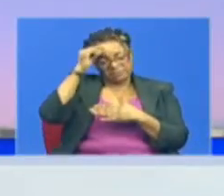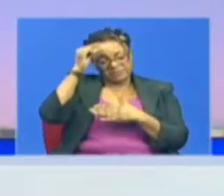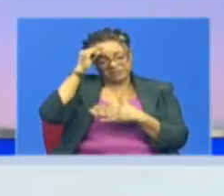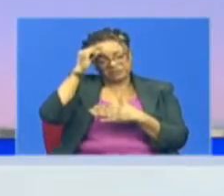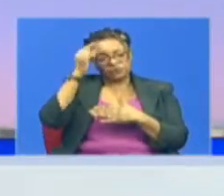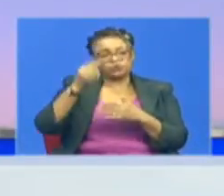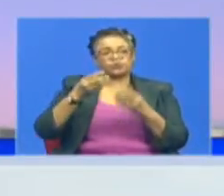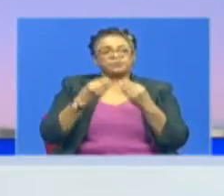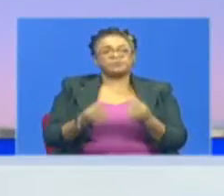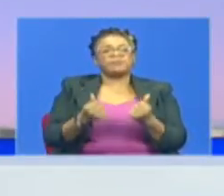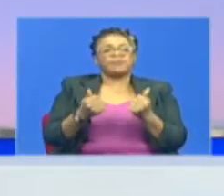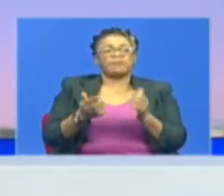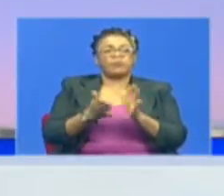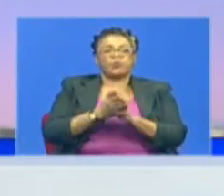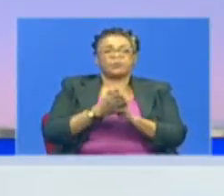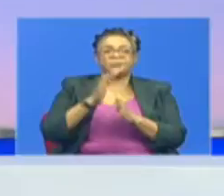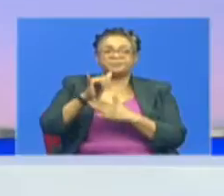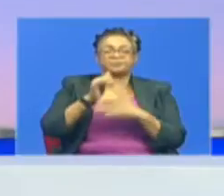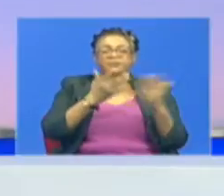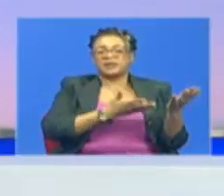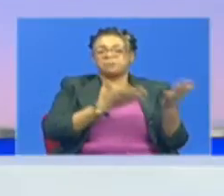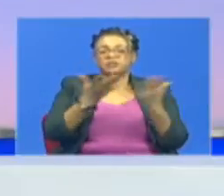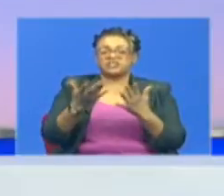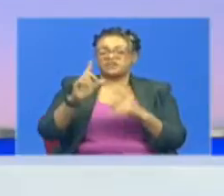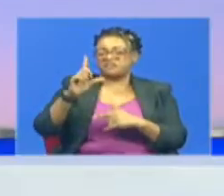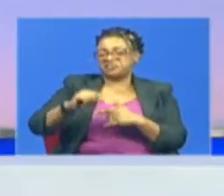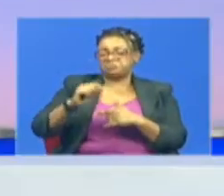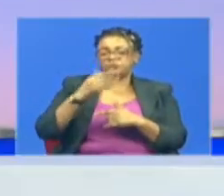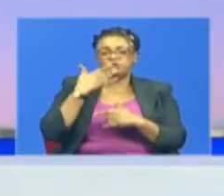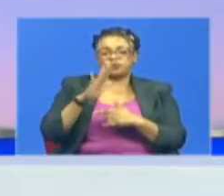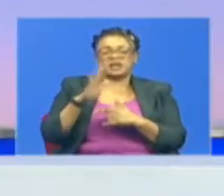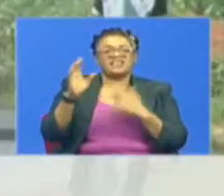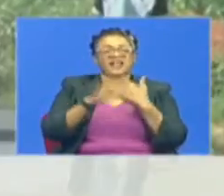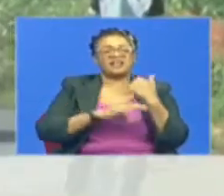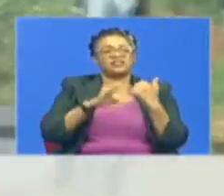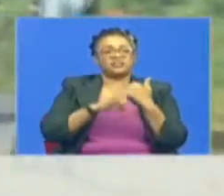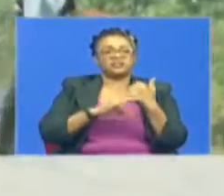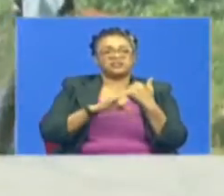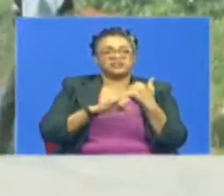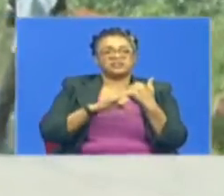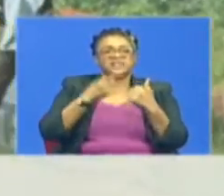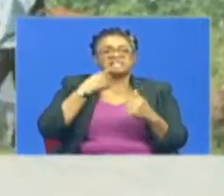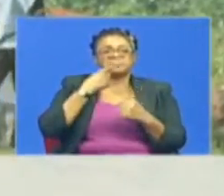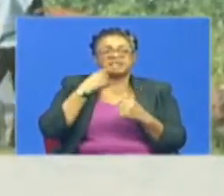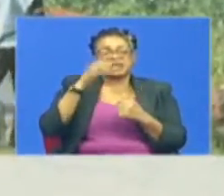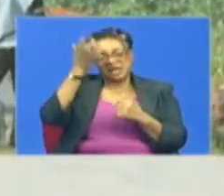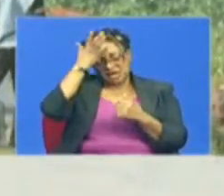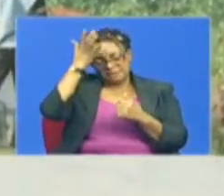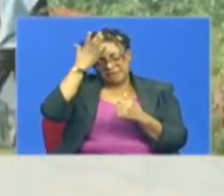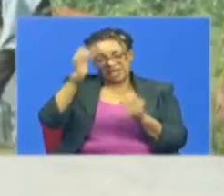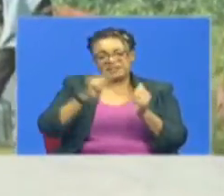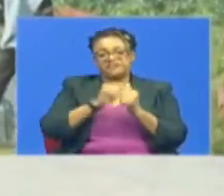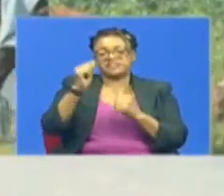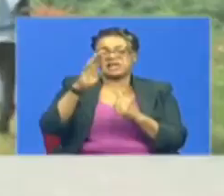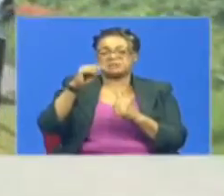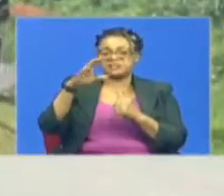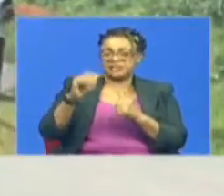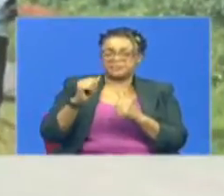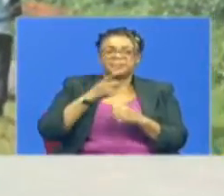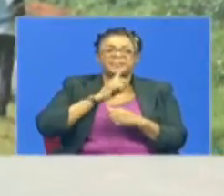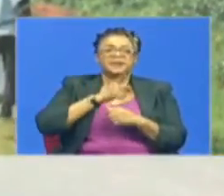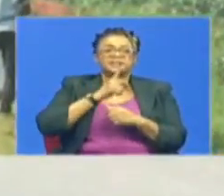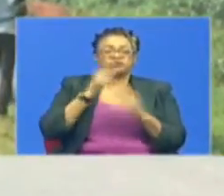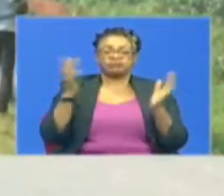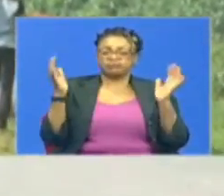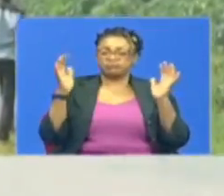on the illegal importation of cheap sugar into the country. Speaking in Kakamega, the 15 MCAs threatened to storm the